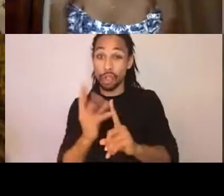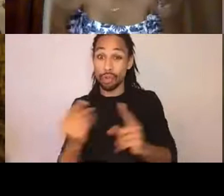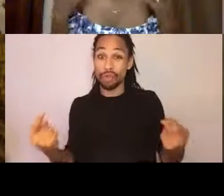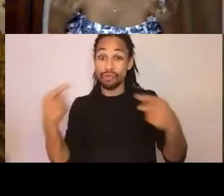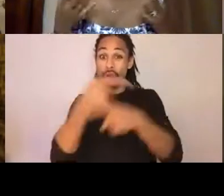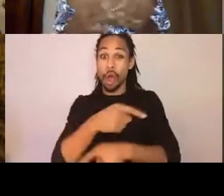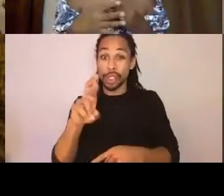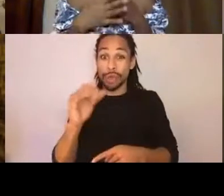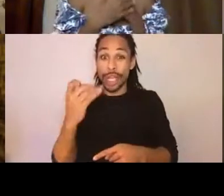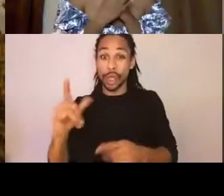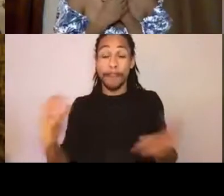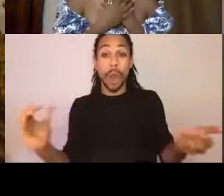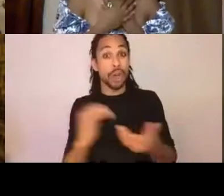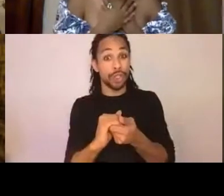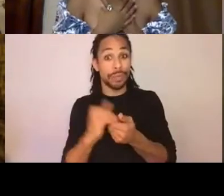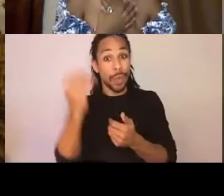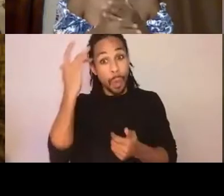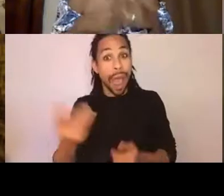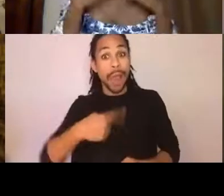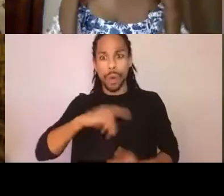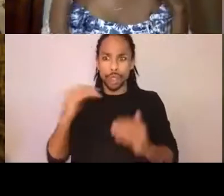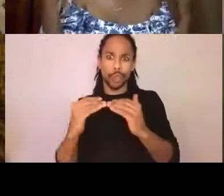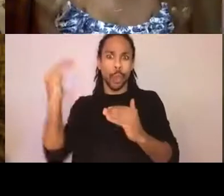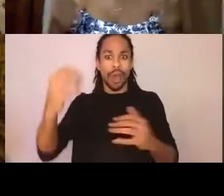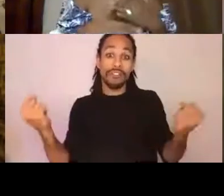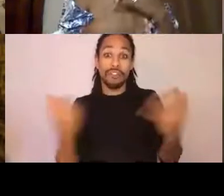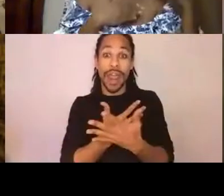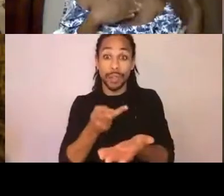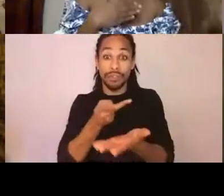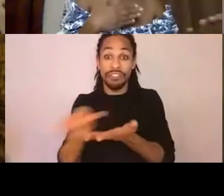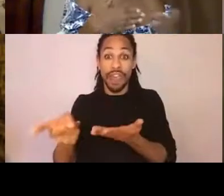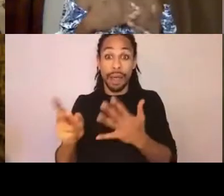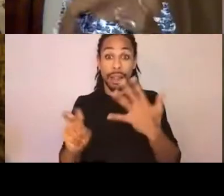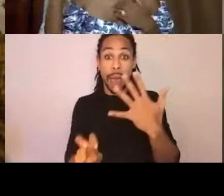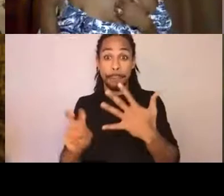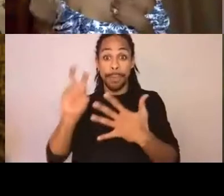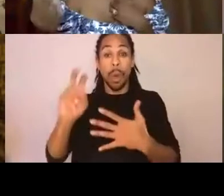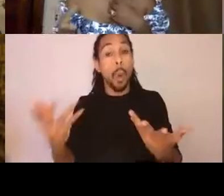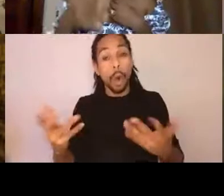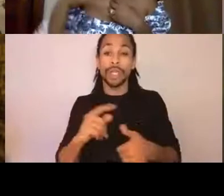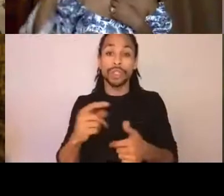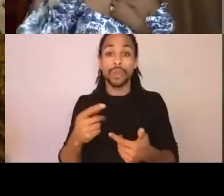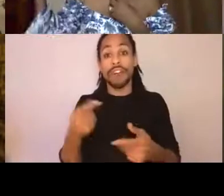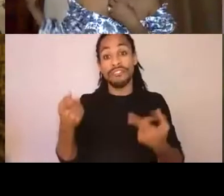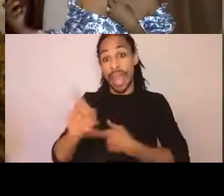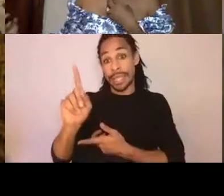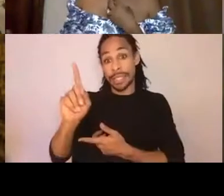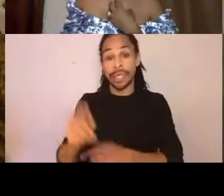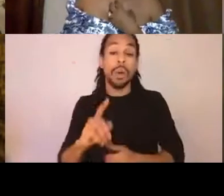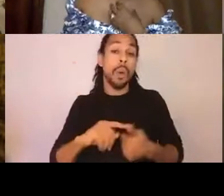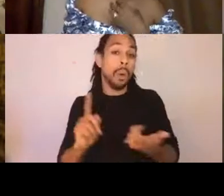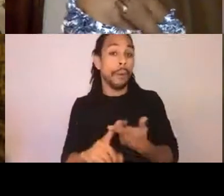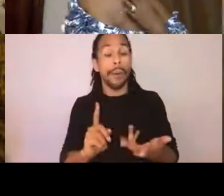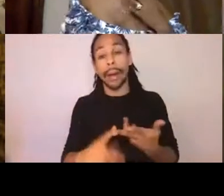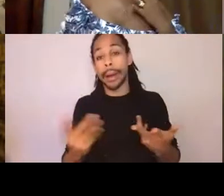more partnerships like that, because we're so afraid to fail up or to offend or not get it right or stuck in an